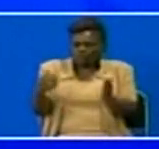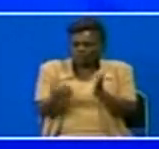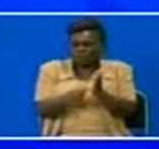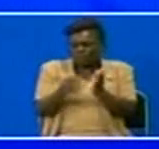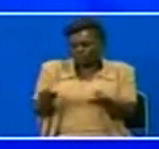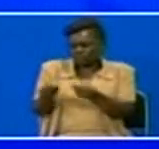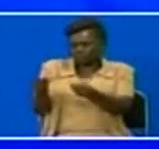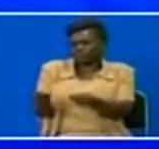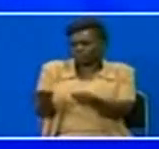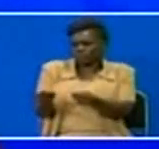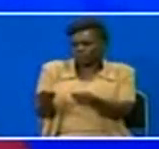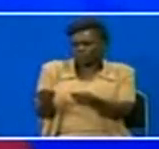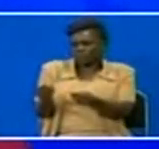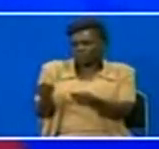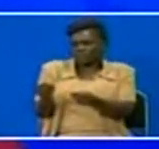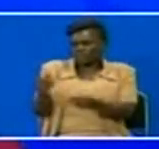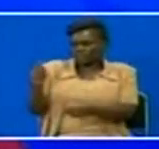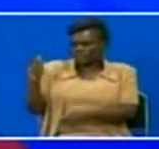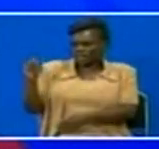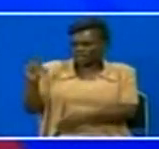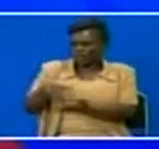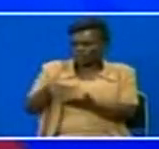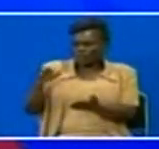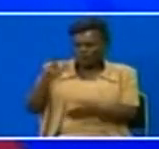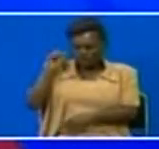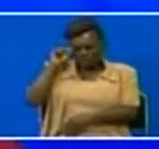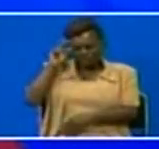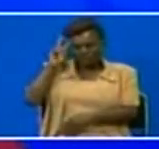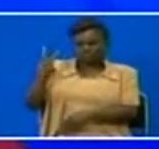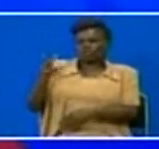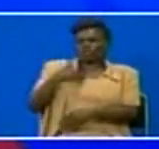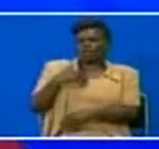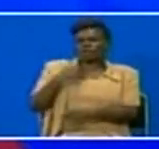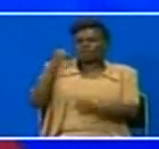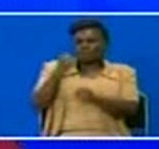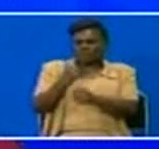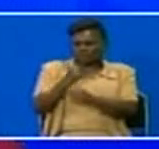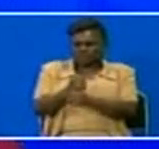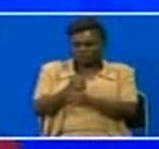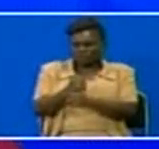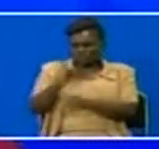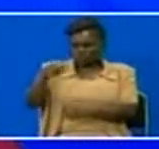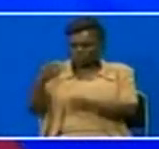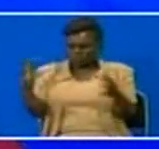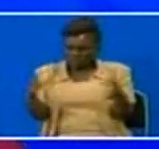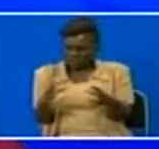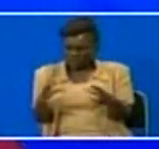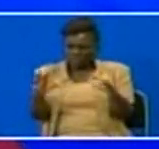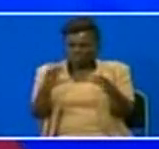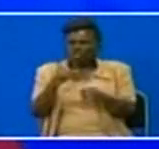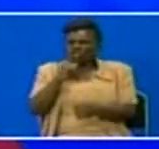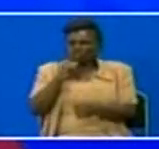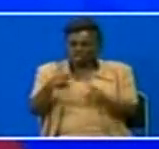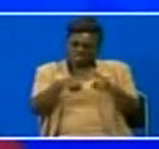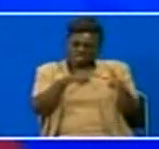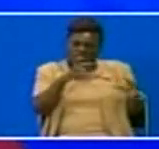him? Is Johnson Sakaja coming back with a more enlightened vision of ensuring that the much-publicized Jubilee merger does not kill